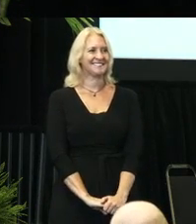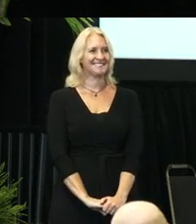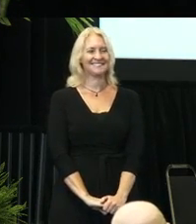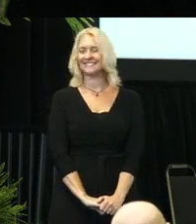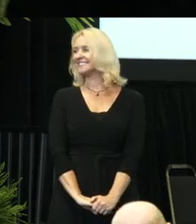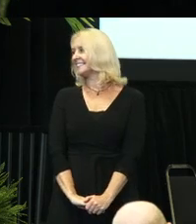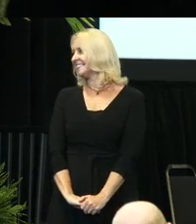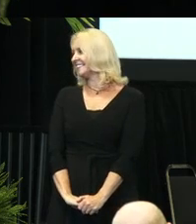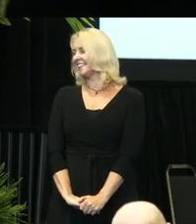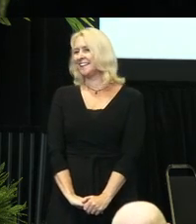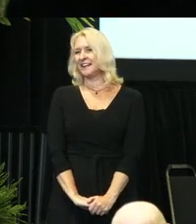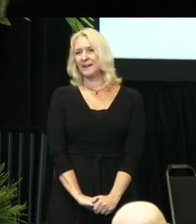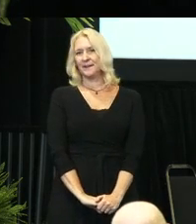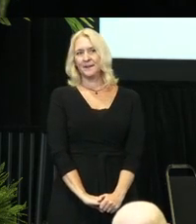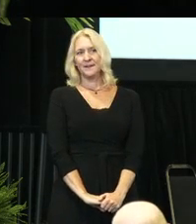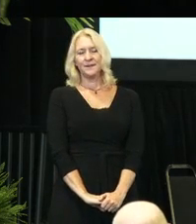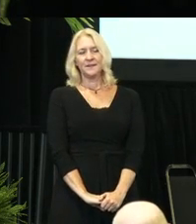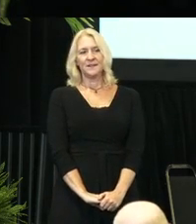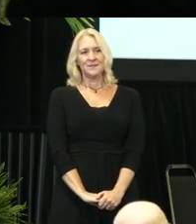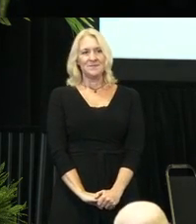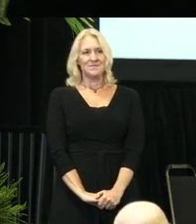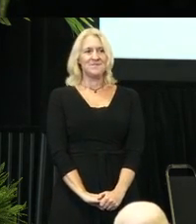You start.